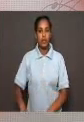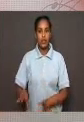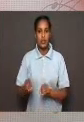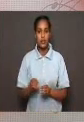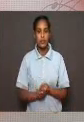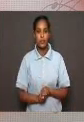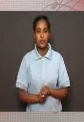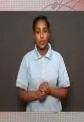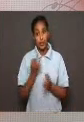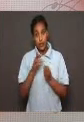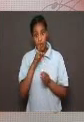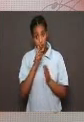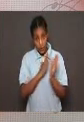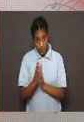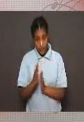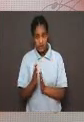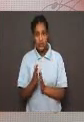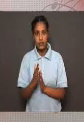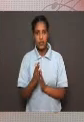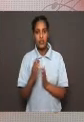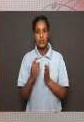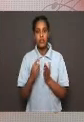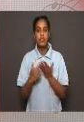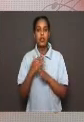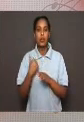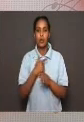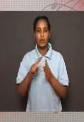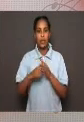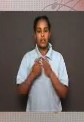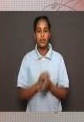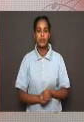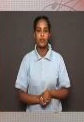Students, if you are prepared, then we will begin.